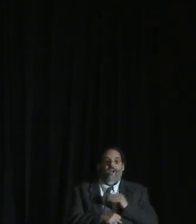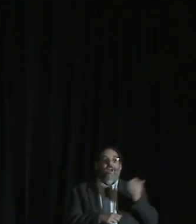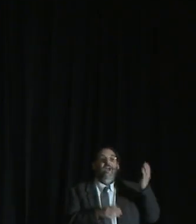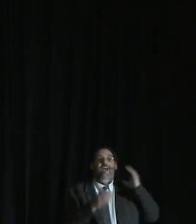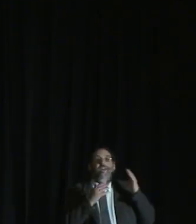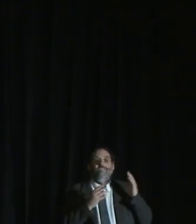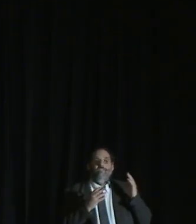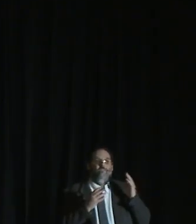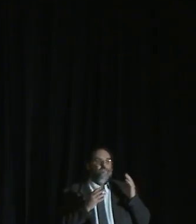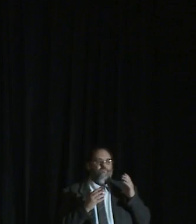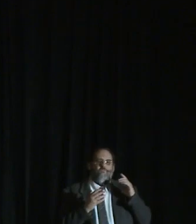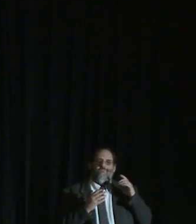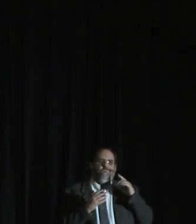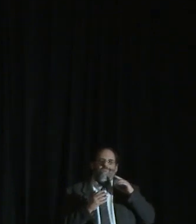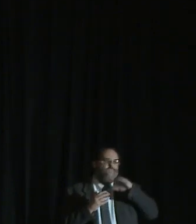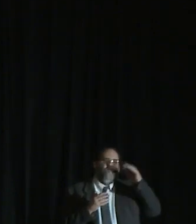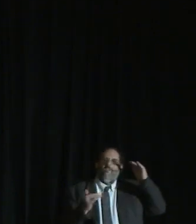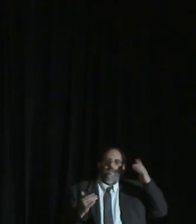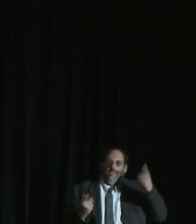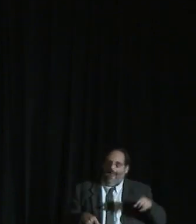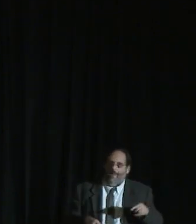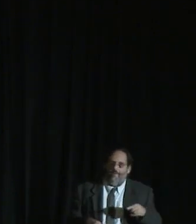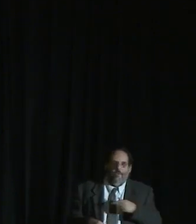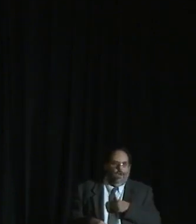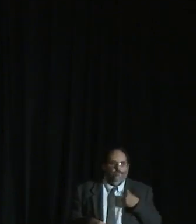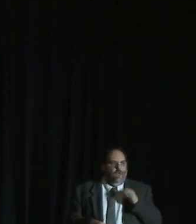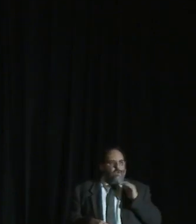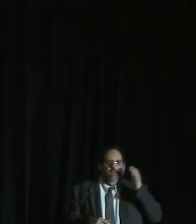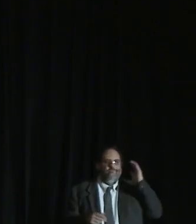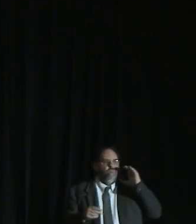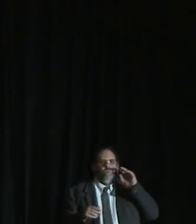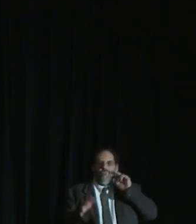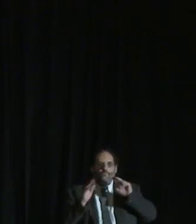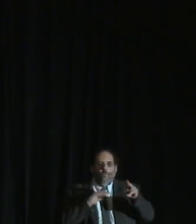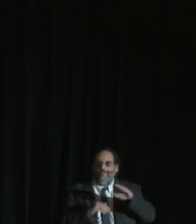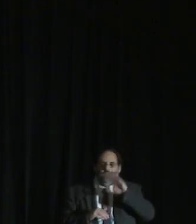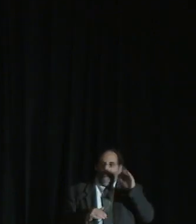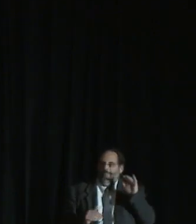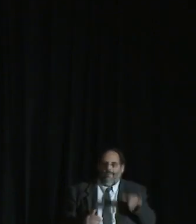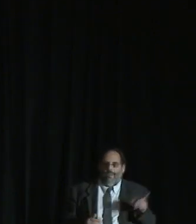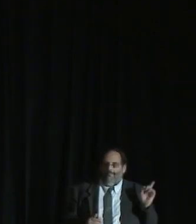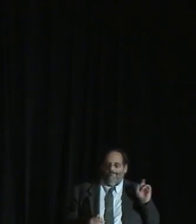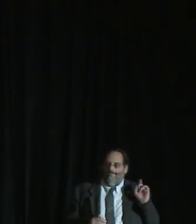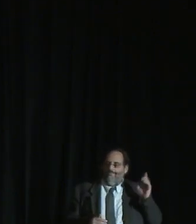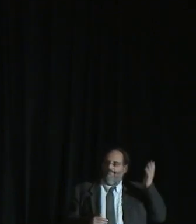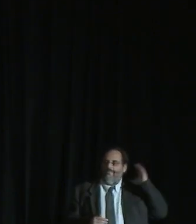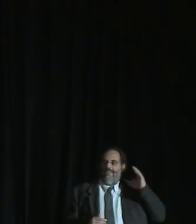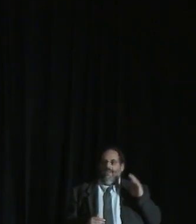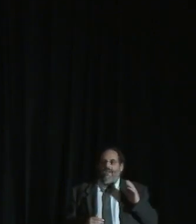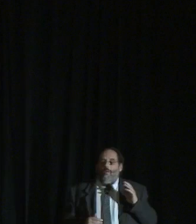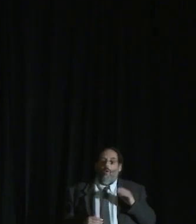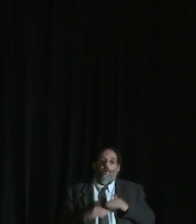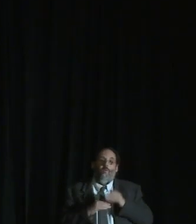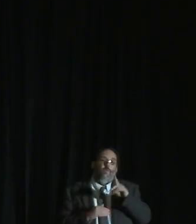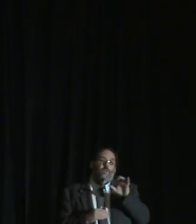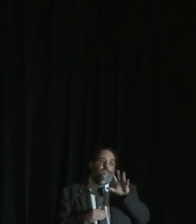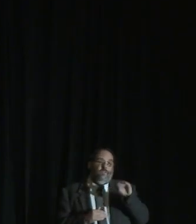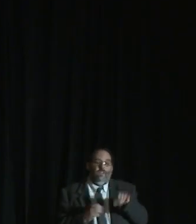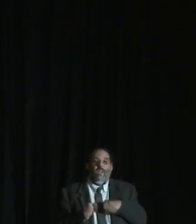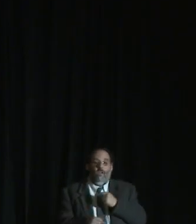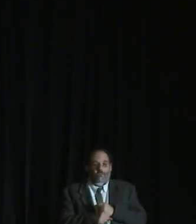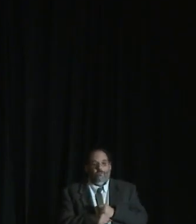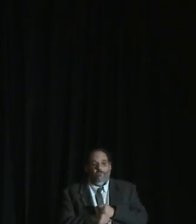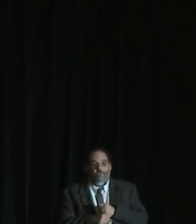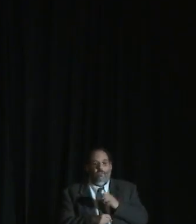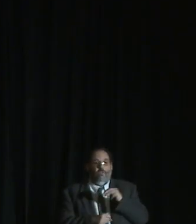ancestors' wildest dreams because they never thought that this would happen for someone in our families. But for over 150